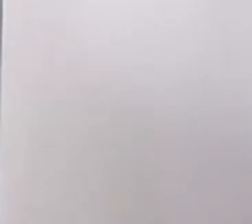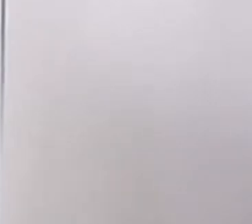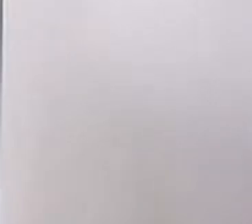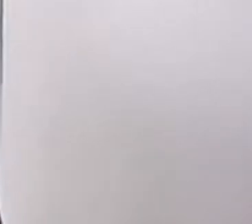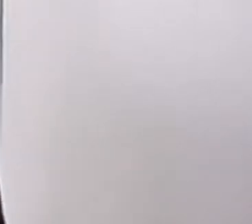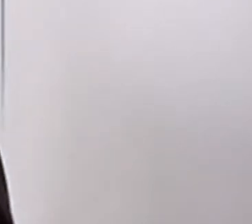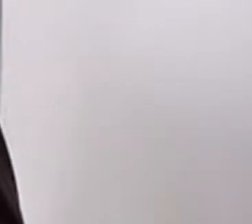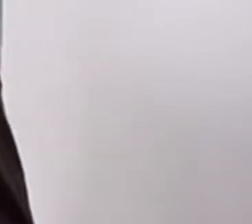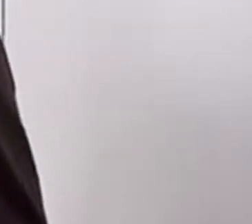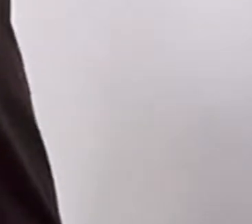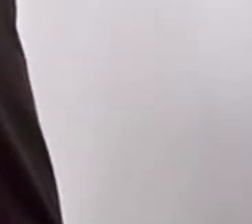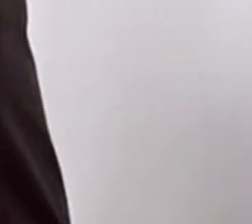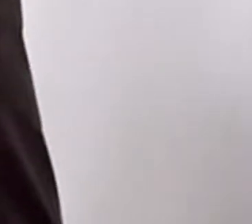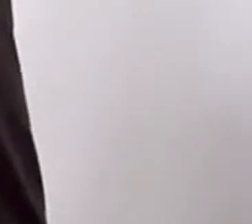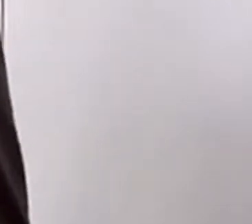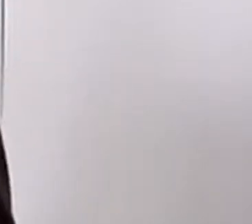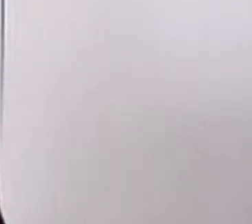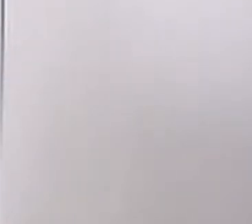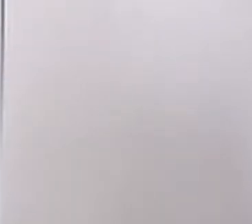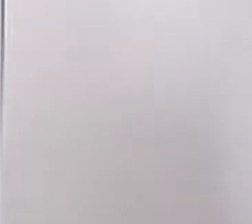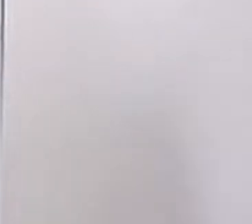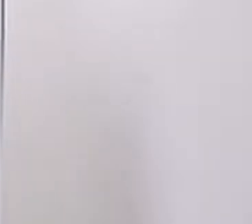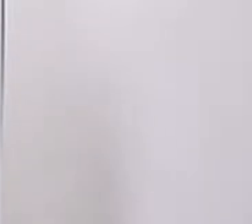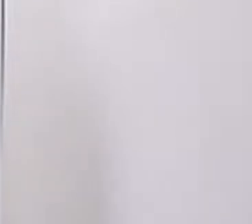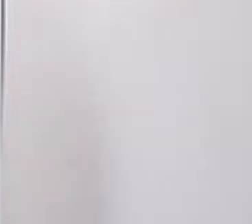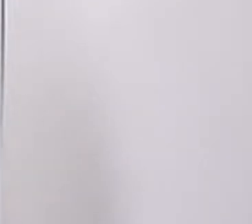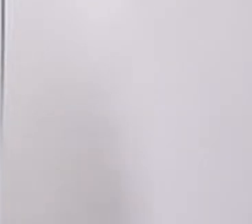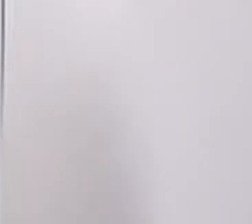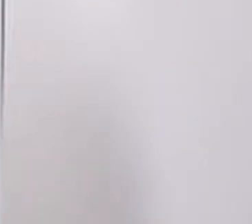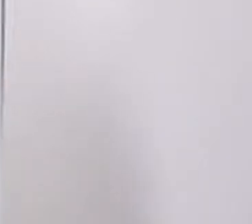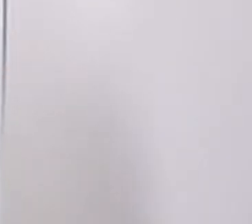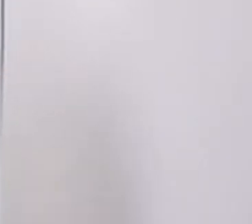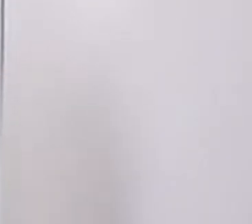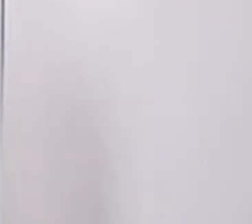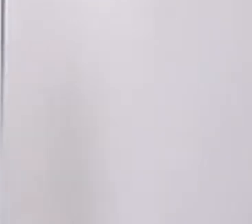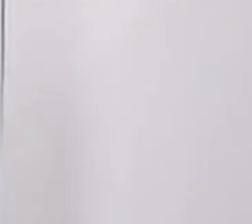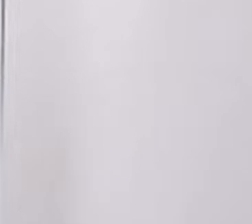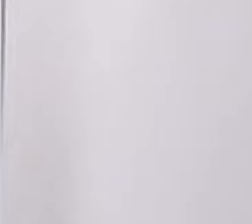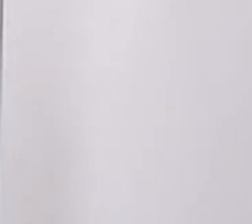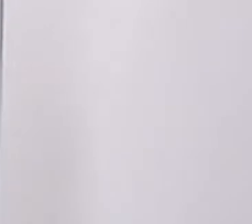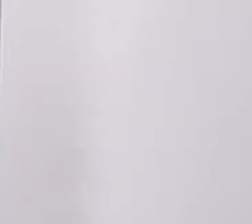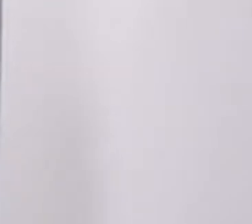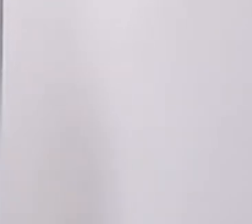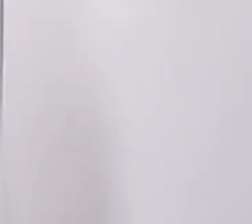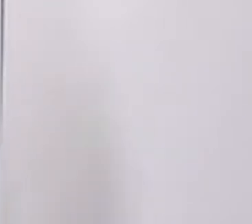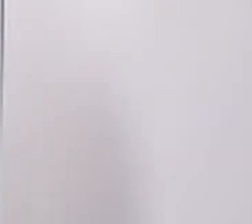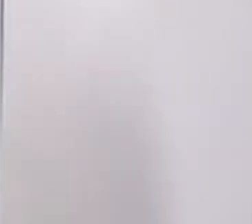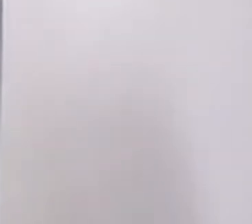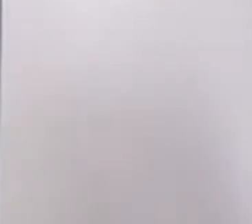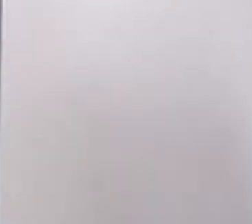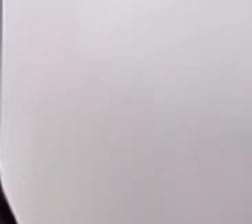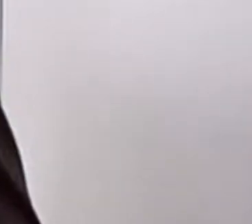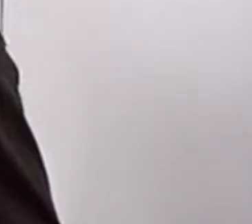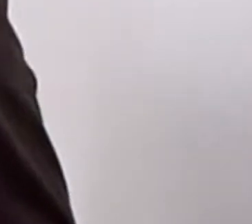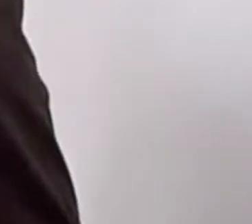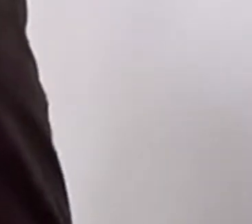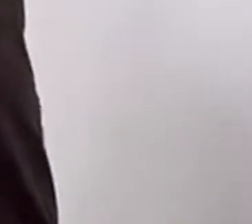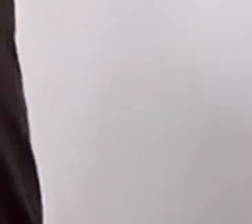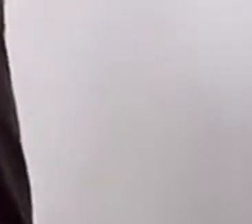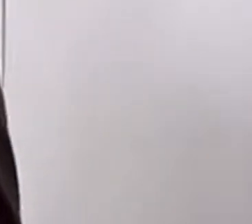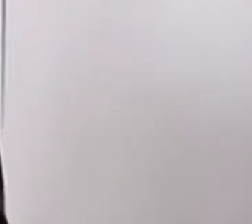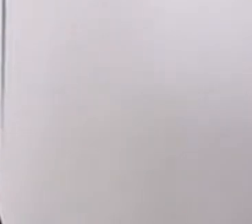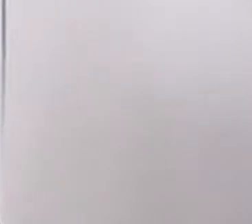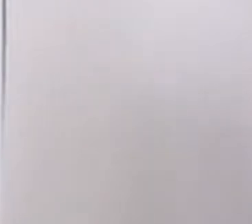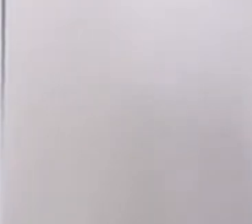my colleagues' behalf, I would like to assure you, especially our host, that